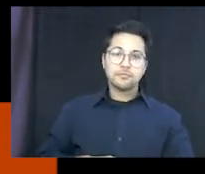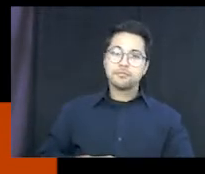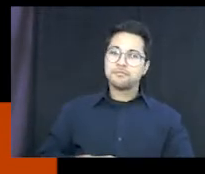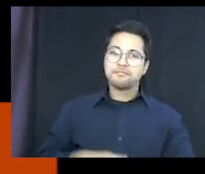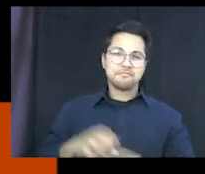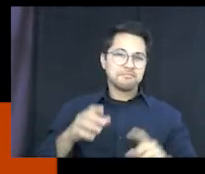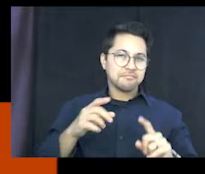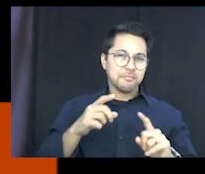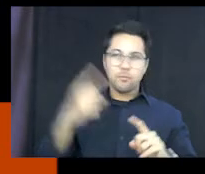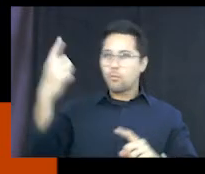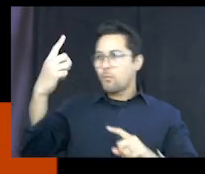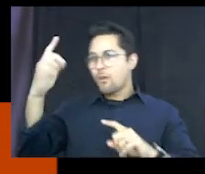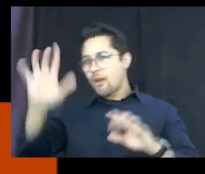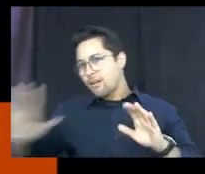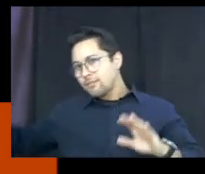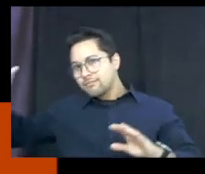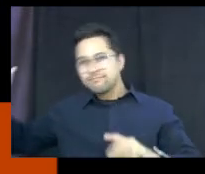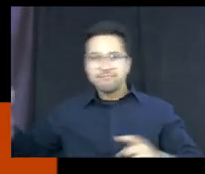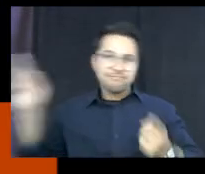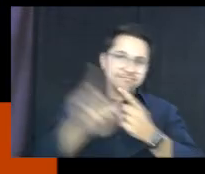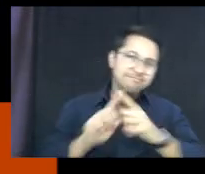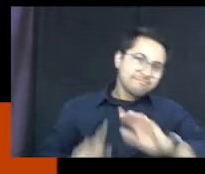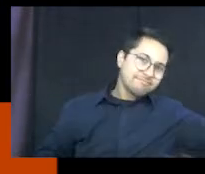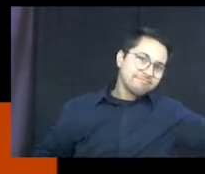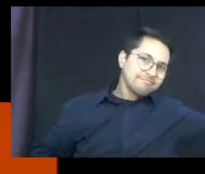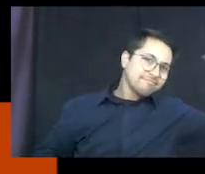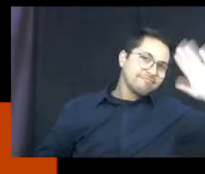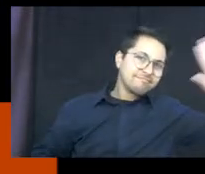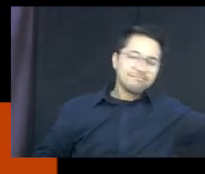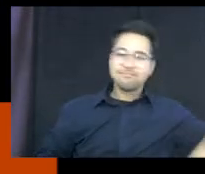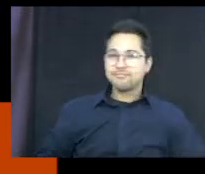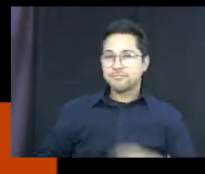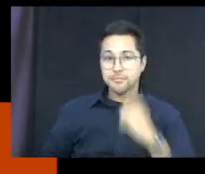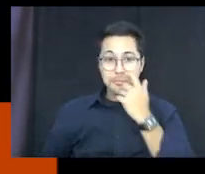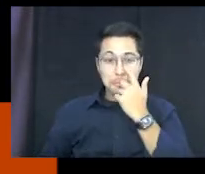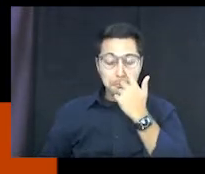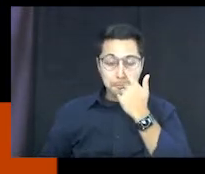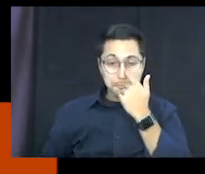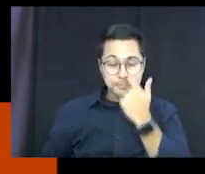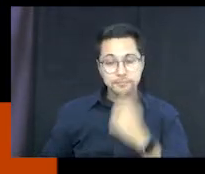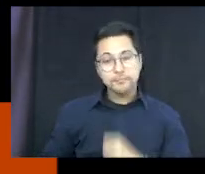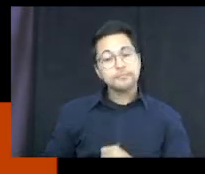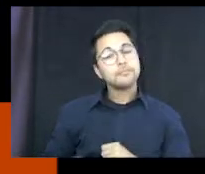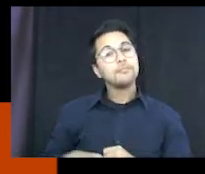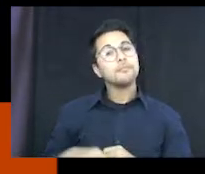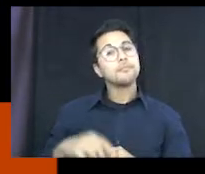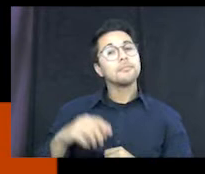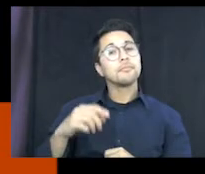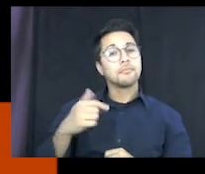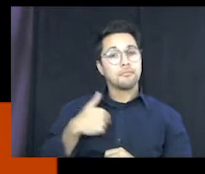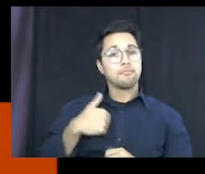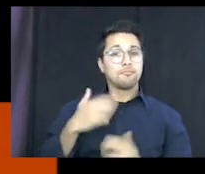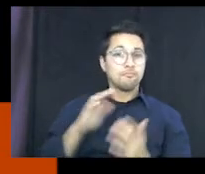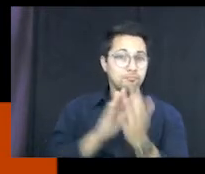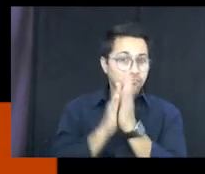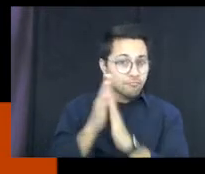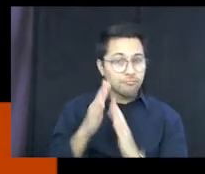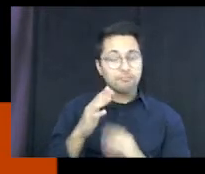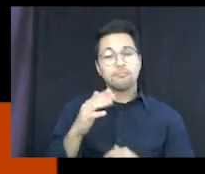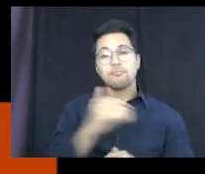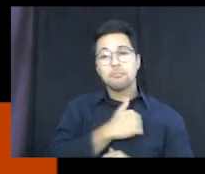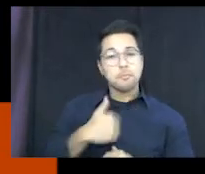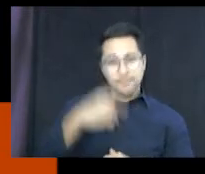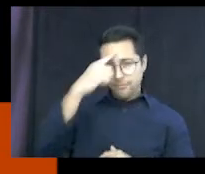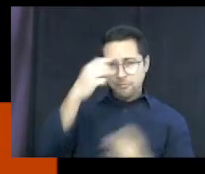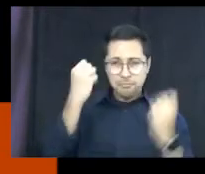to shining sea, and have been either an invited guest of or have become a member of many social